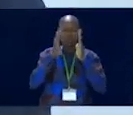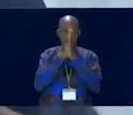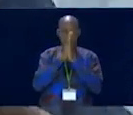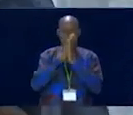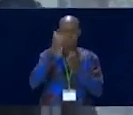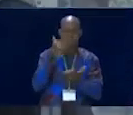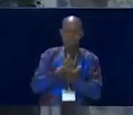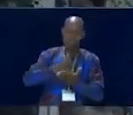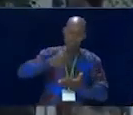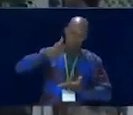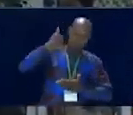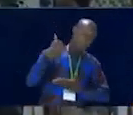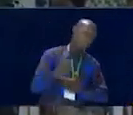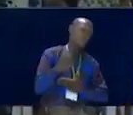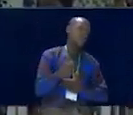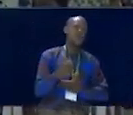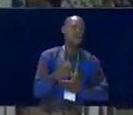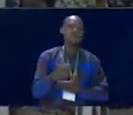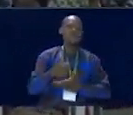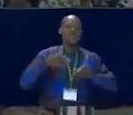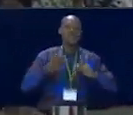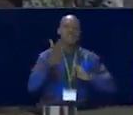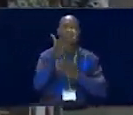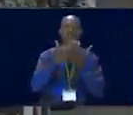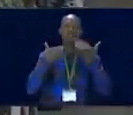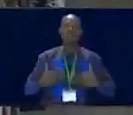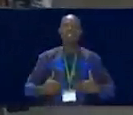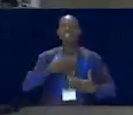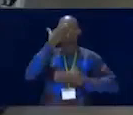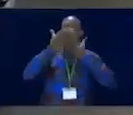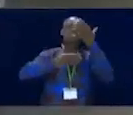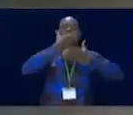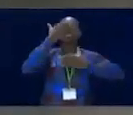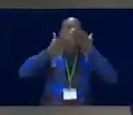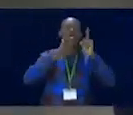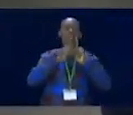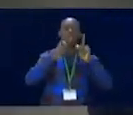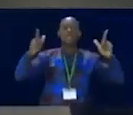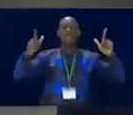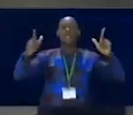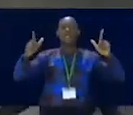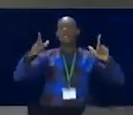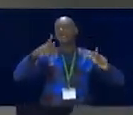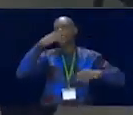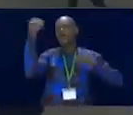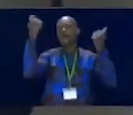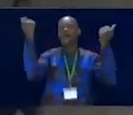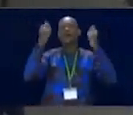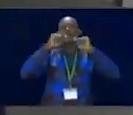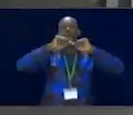pray. Let somebody shout a big